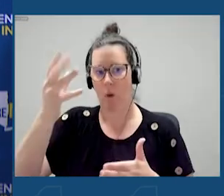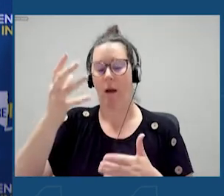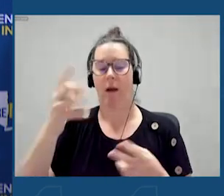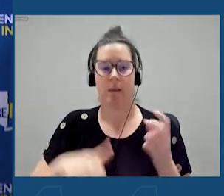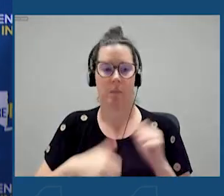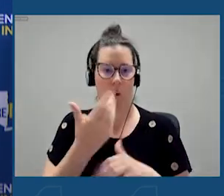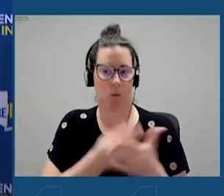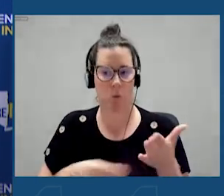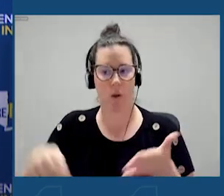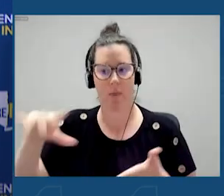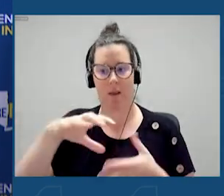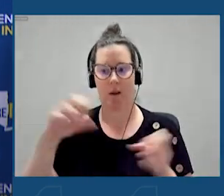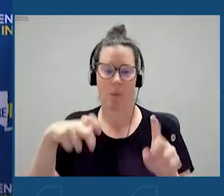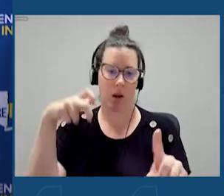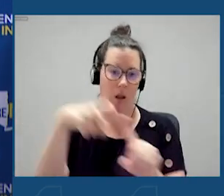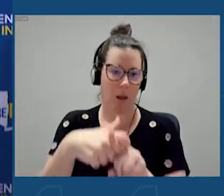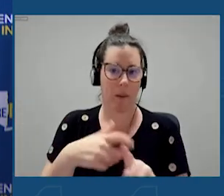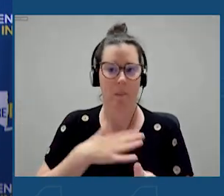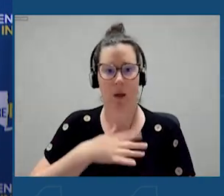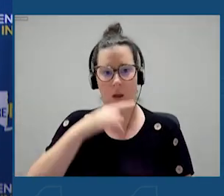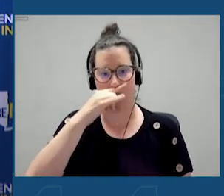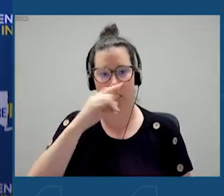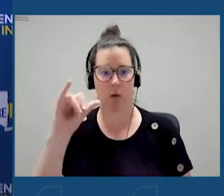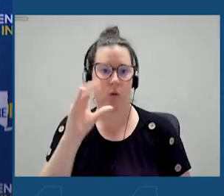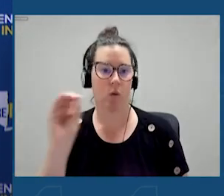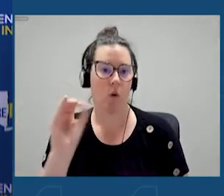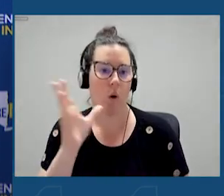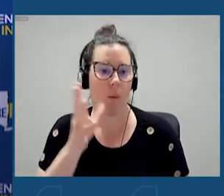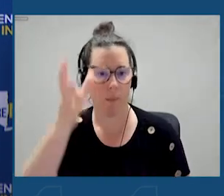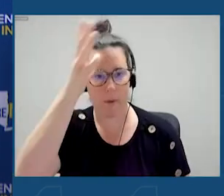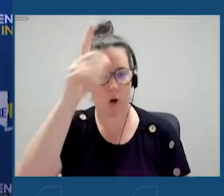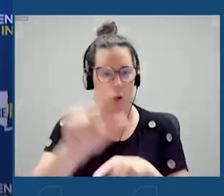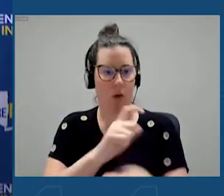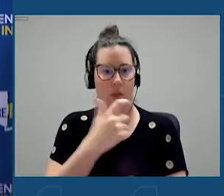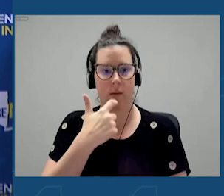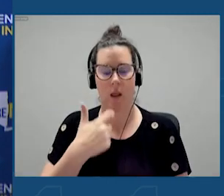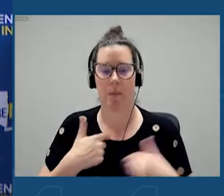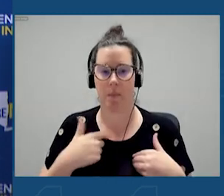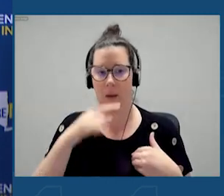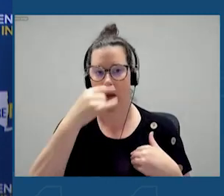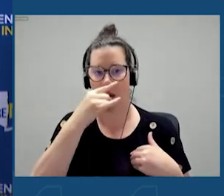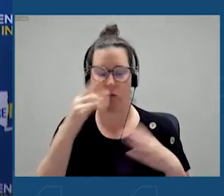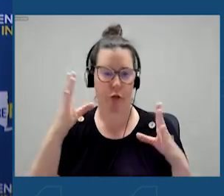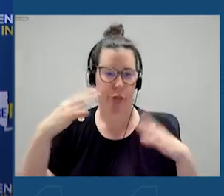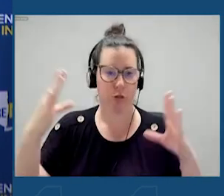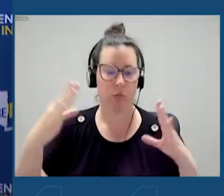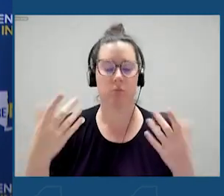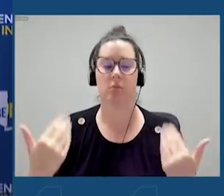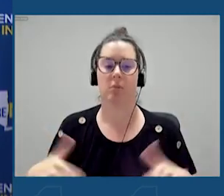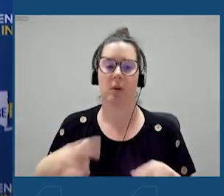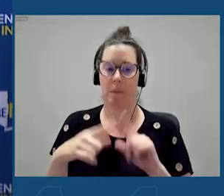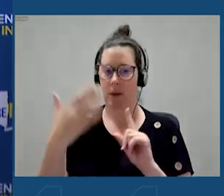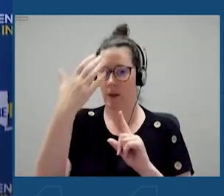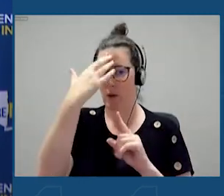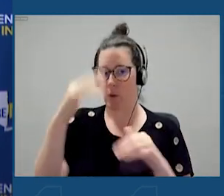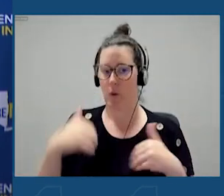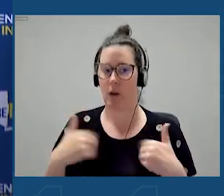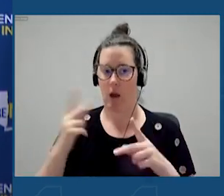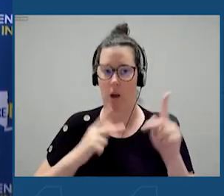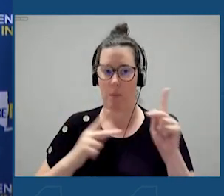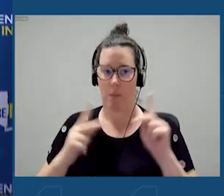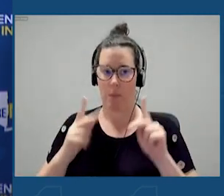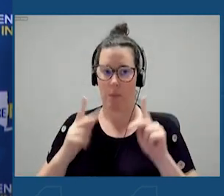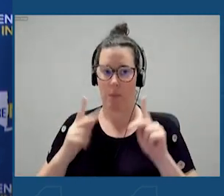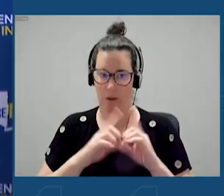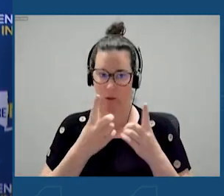my kids. No parents were calling me saying, my kids are getting busted, but I knew that the young people in my district were using just as